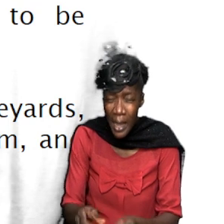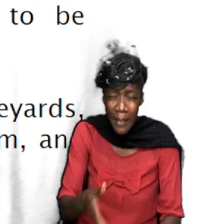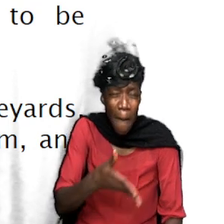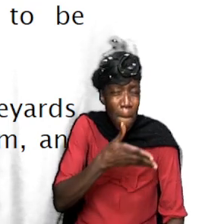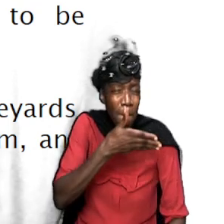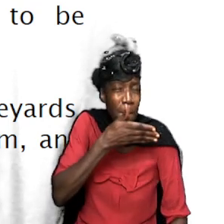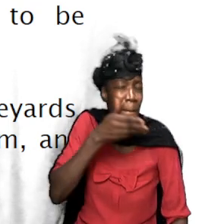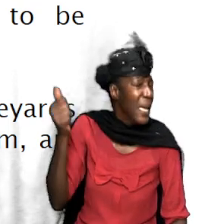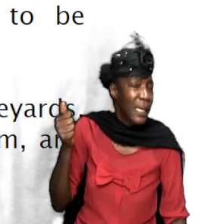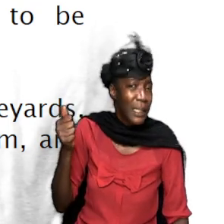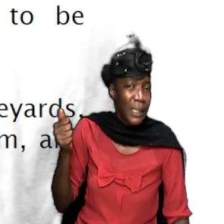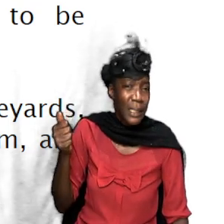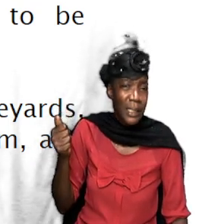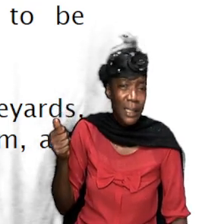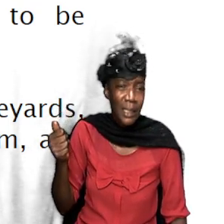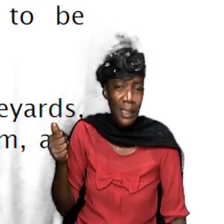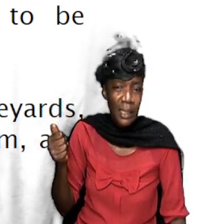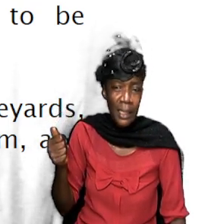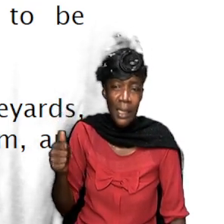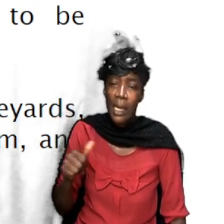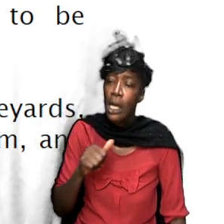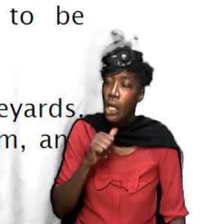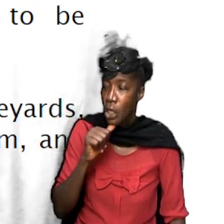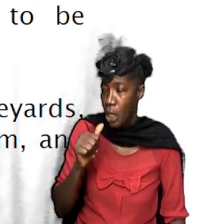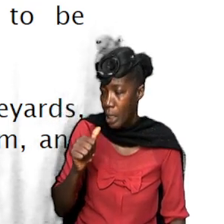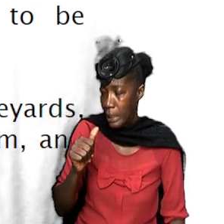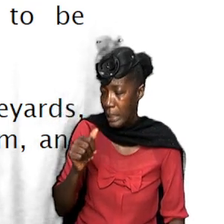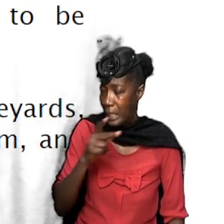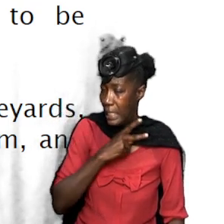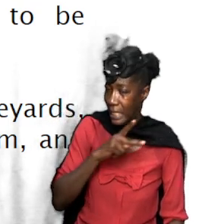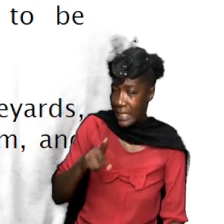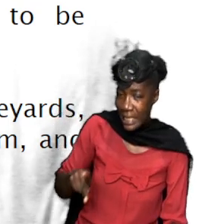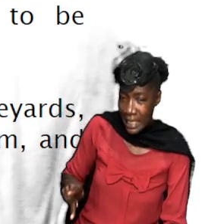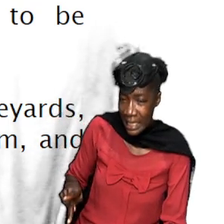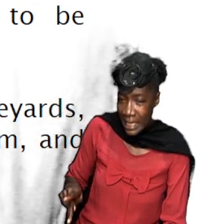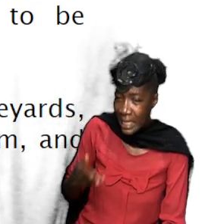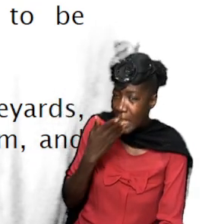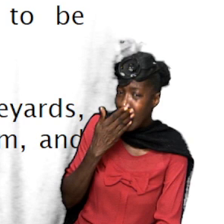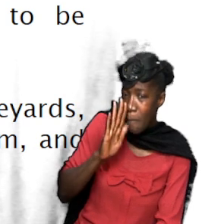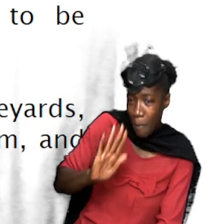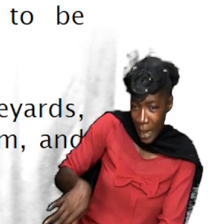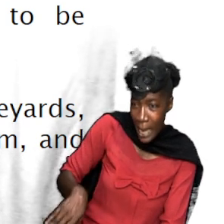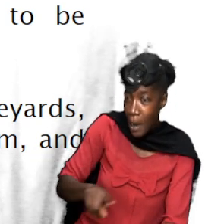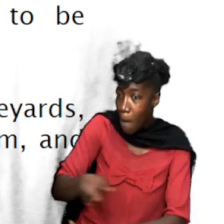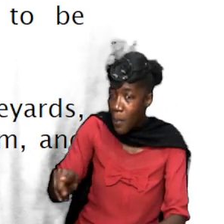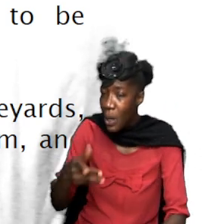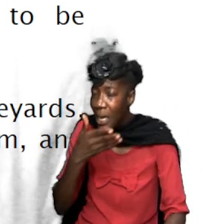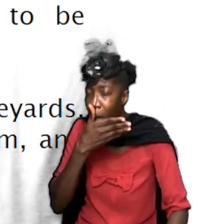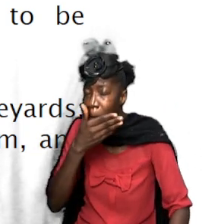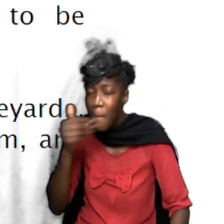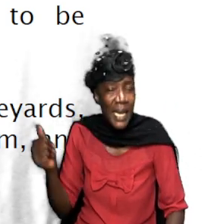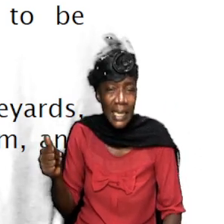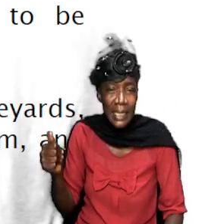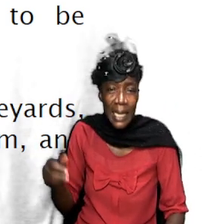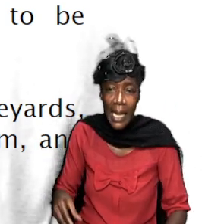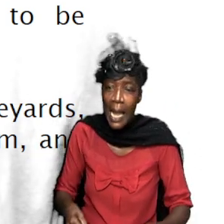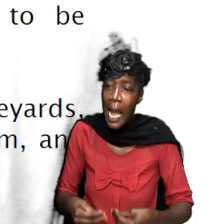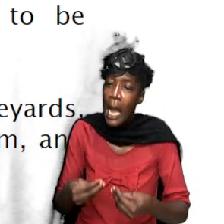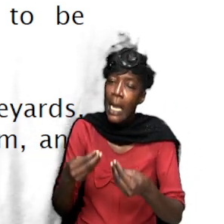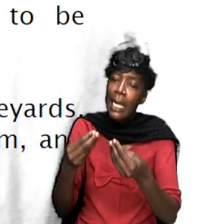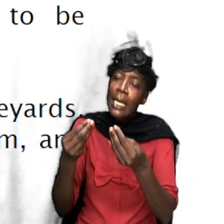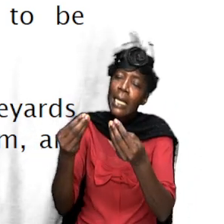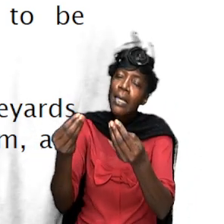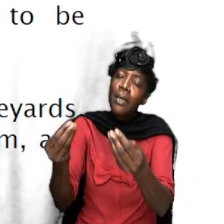them. The king not going to take the worst, you know. He will take the best of them. And he will give them to his